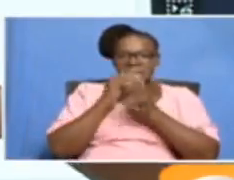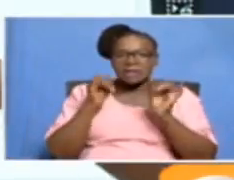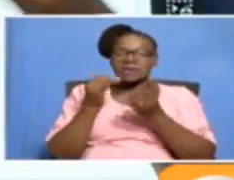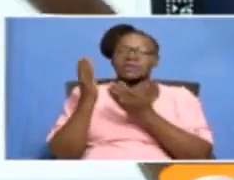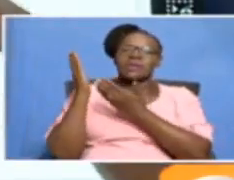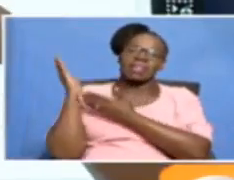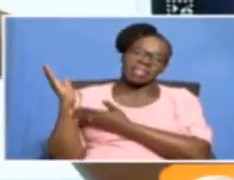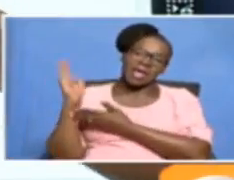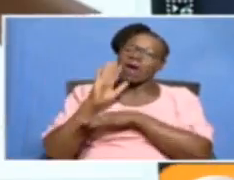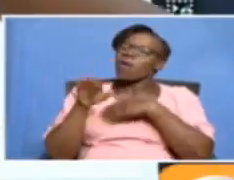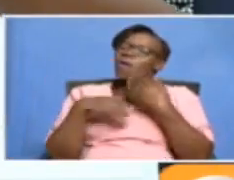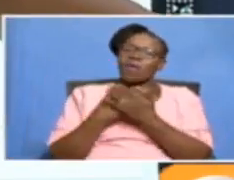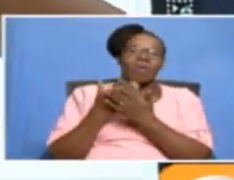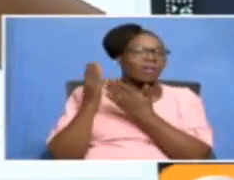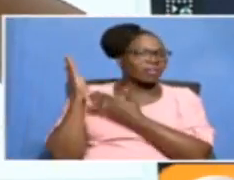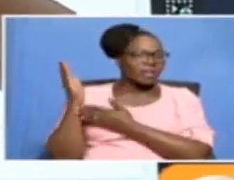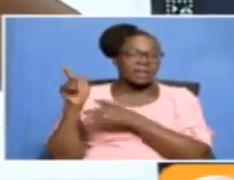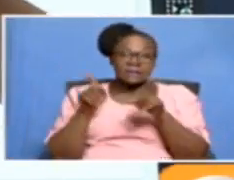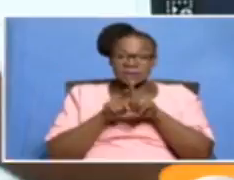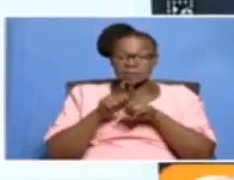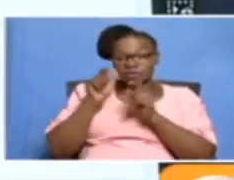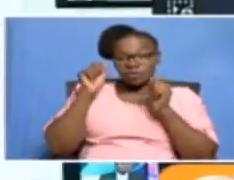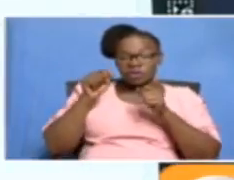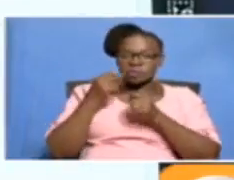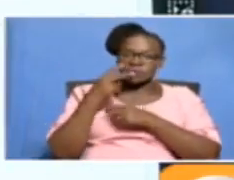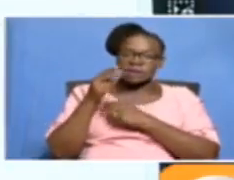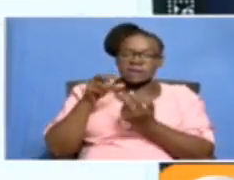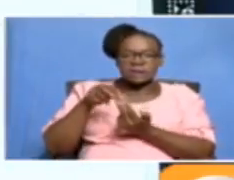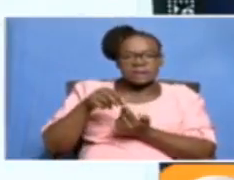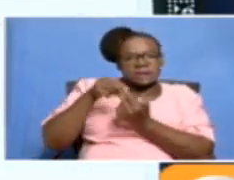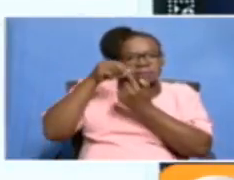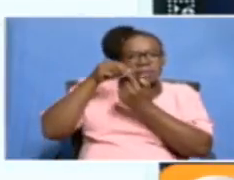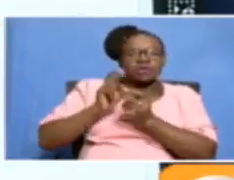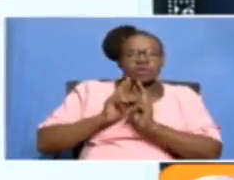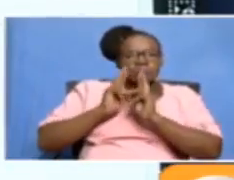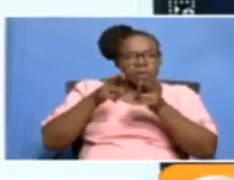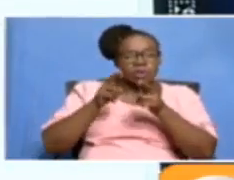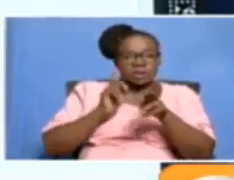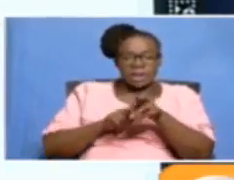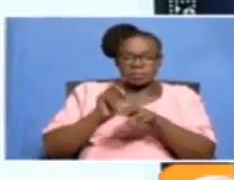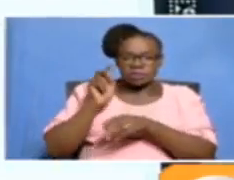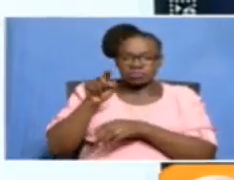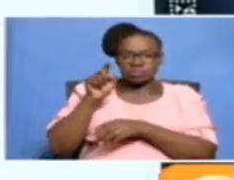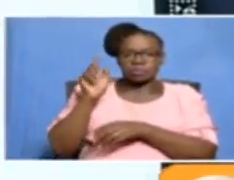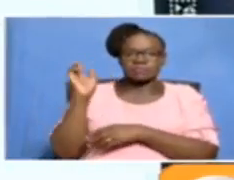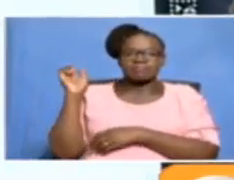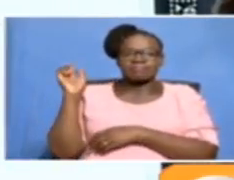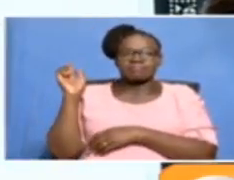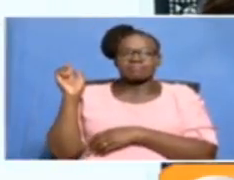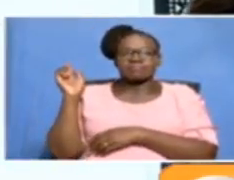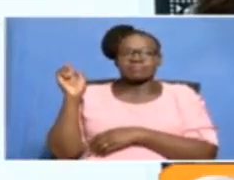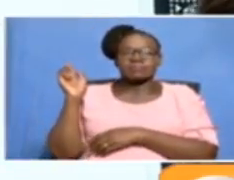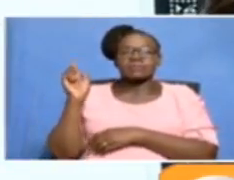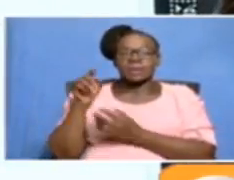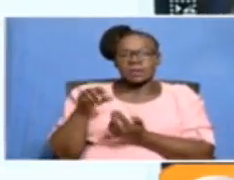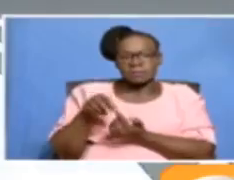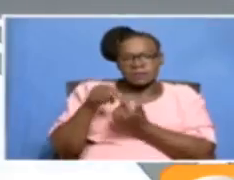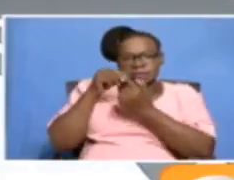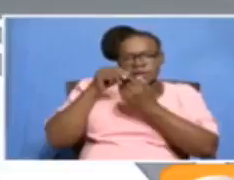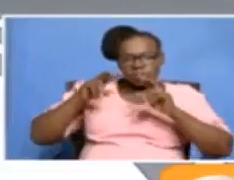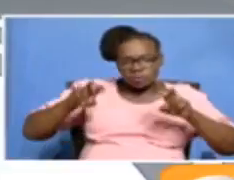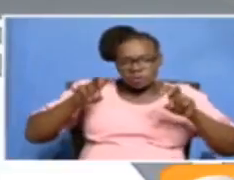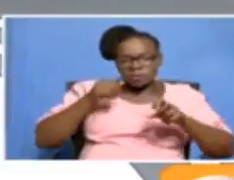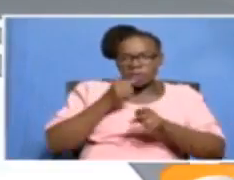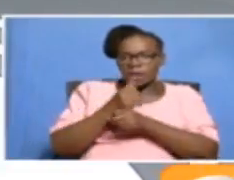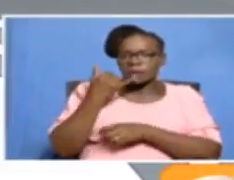those. But you can also take a look at special reports if you click on that tab, especially that special investigation that was